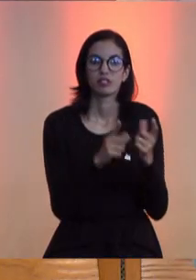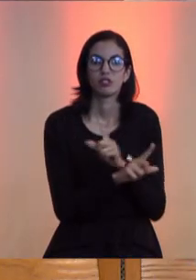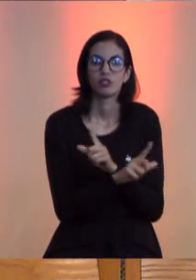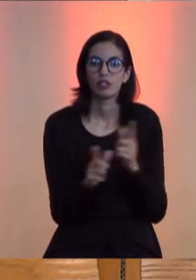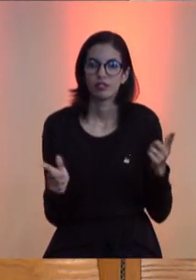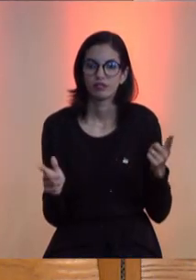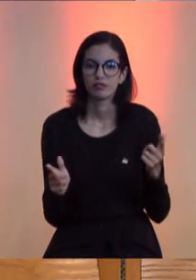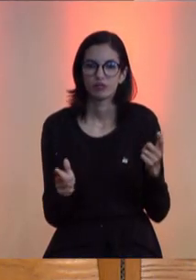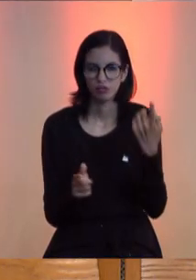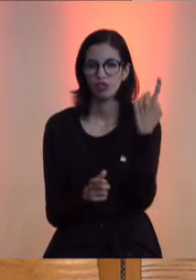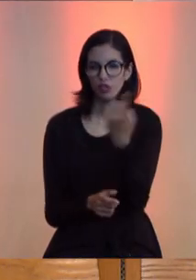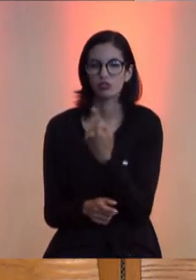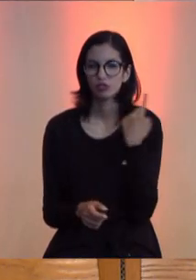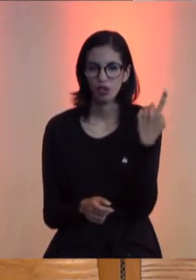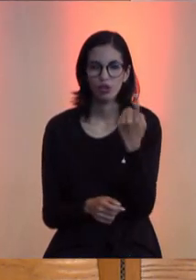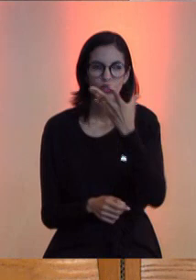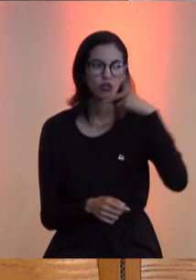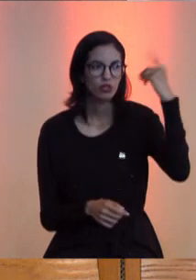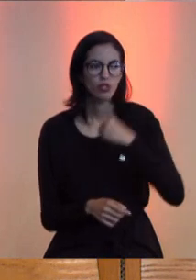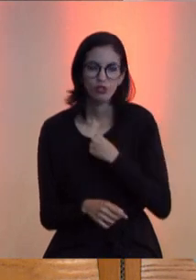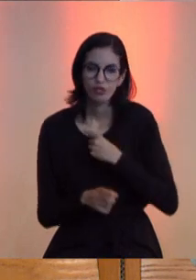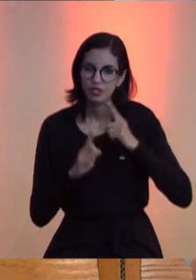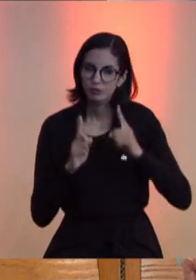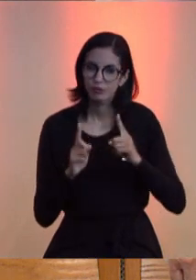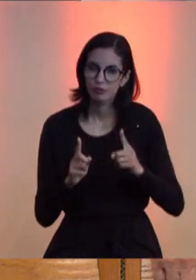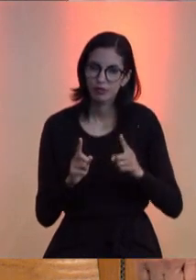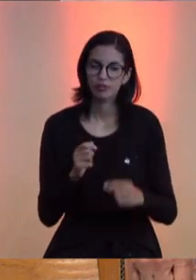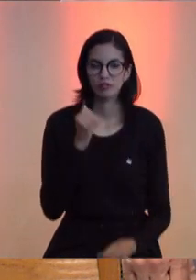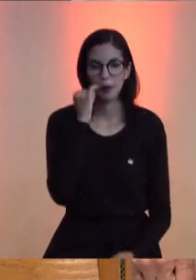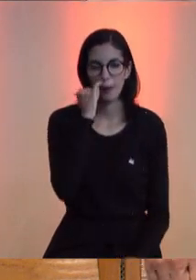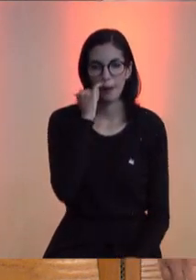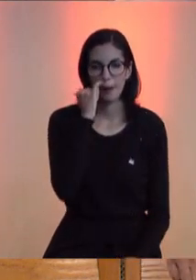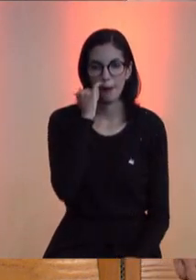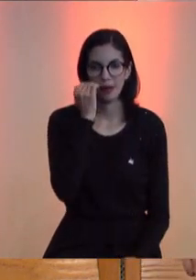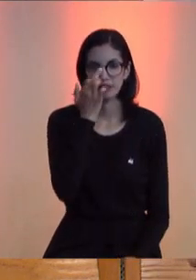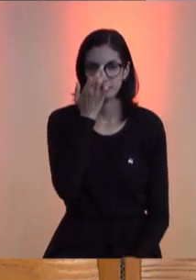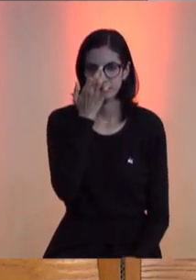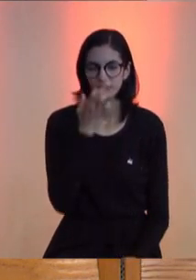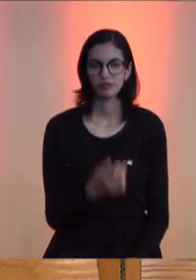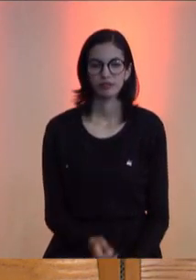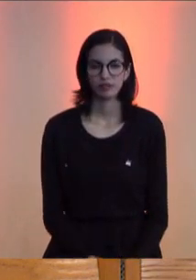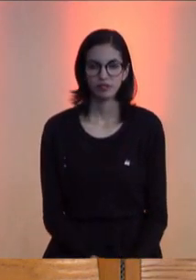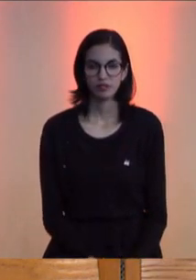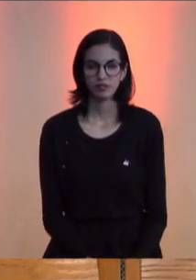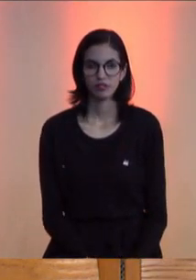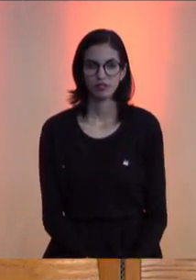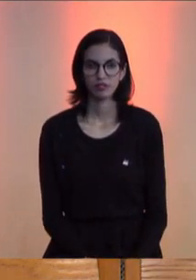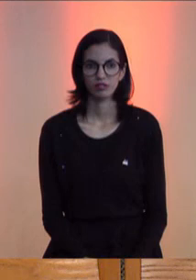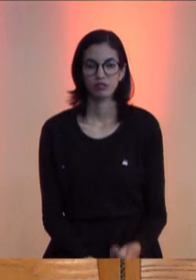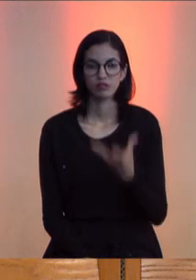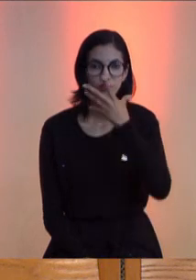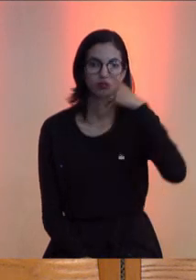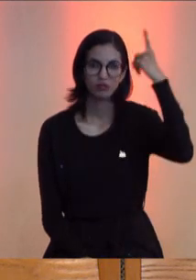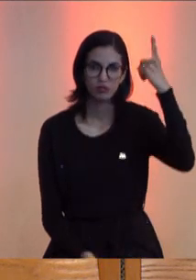know. God can release, but if God does not release, can you still trust God? Sé que Dios puede